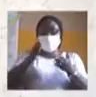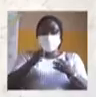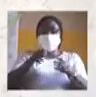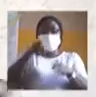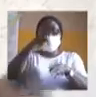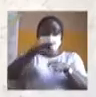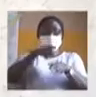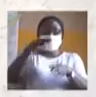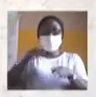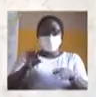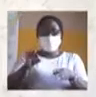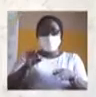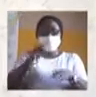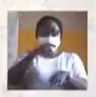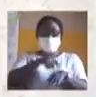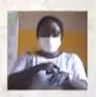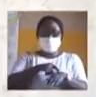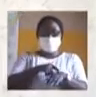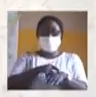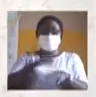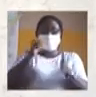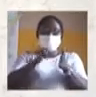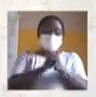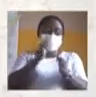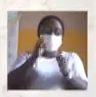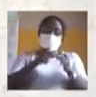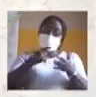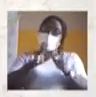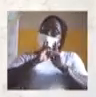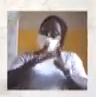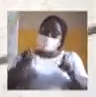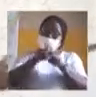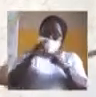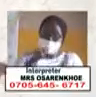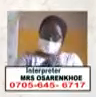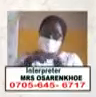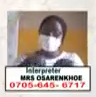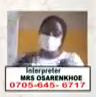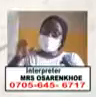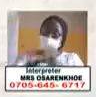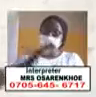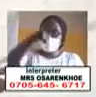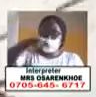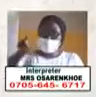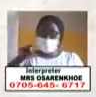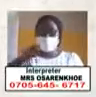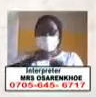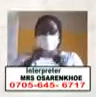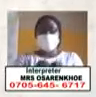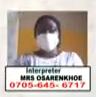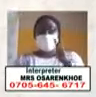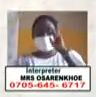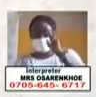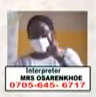an answer, you get your full marks. Then now let's go to the second question. The second question, as it is on the board, states the